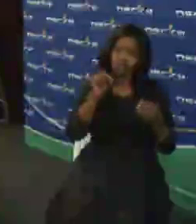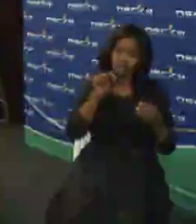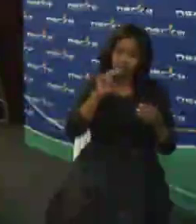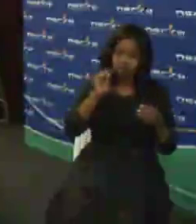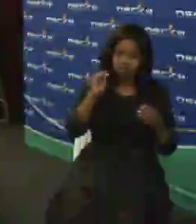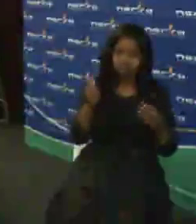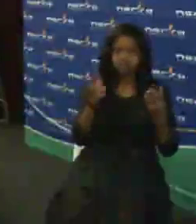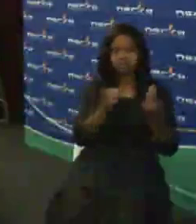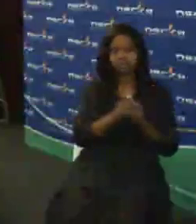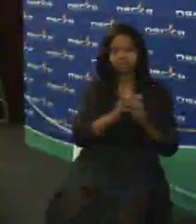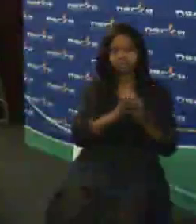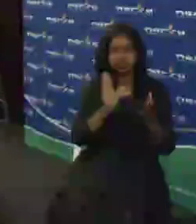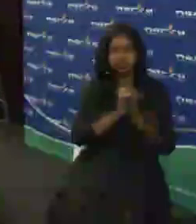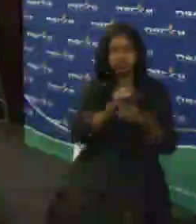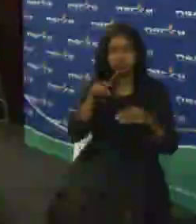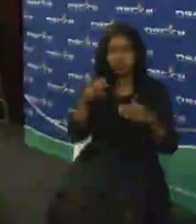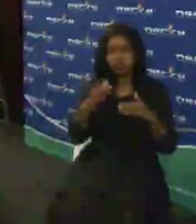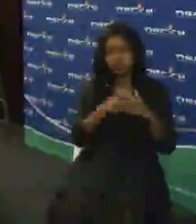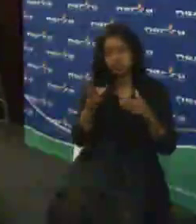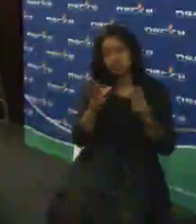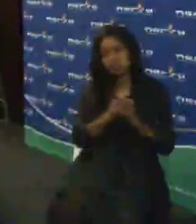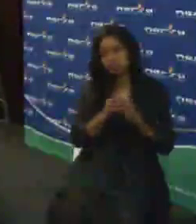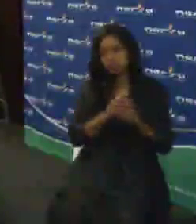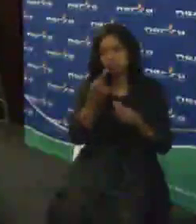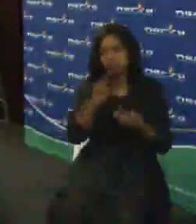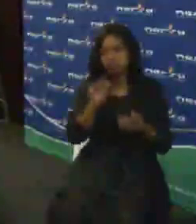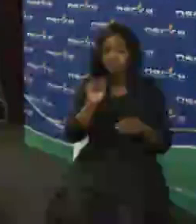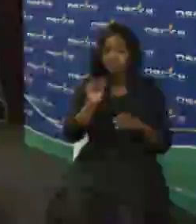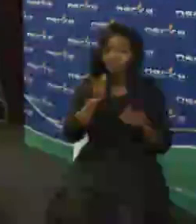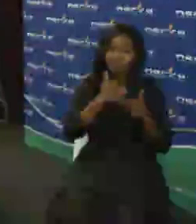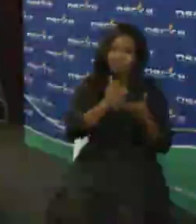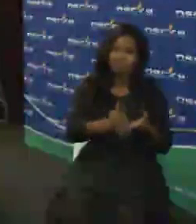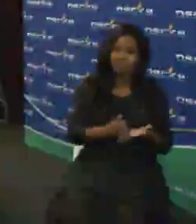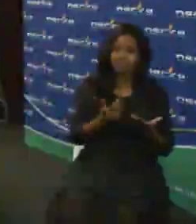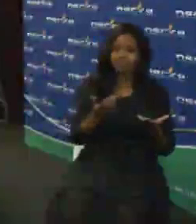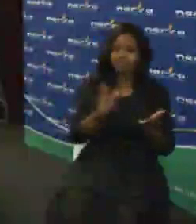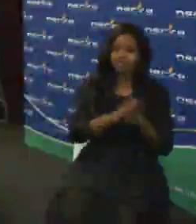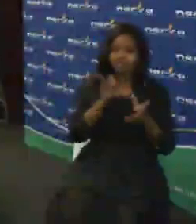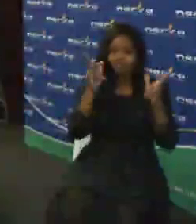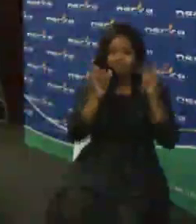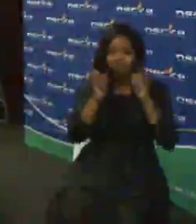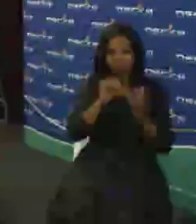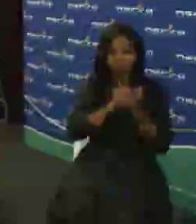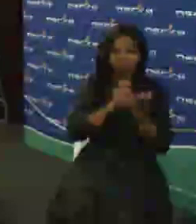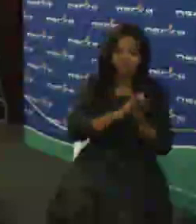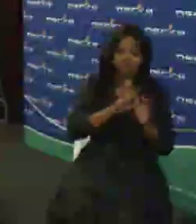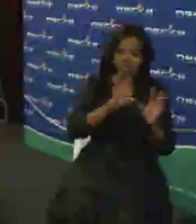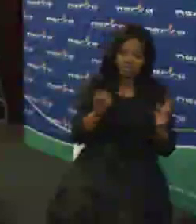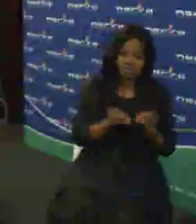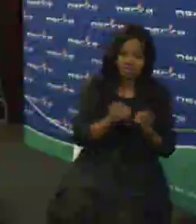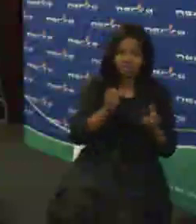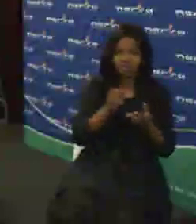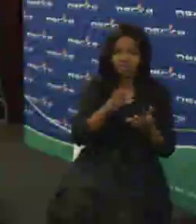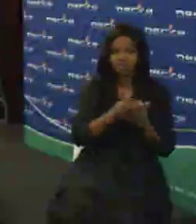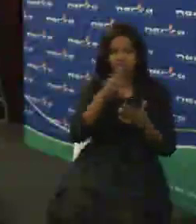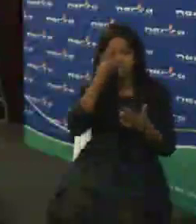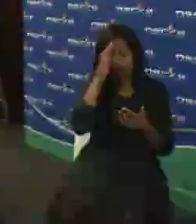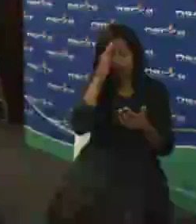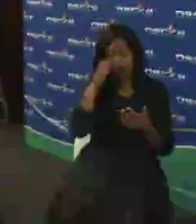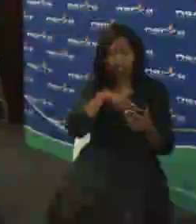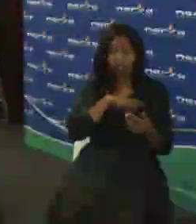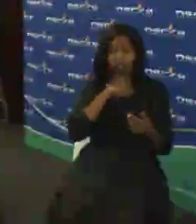here and the external members for your assistance and for listening and taking notes, so that you can remind us should